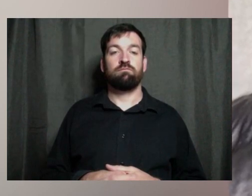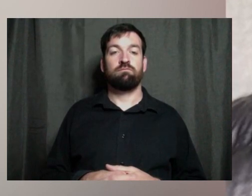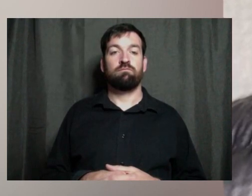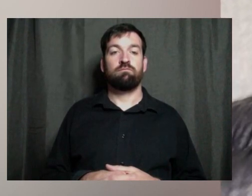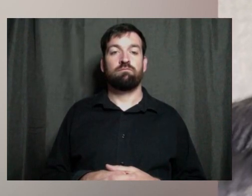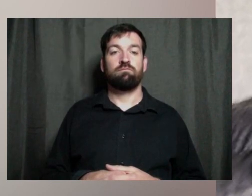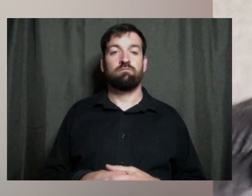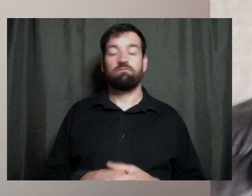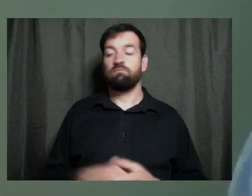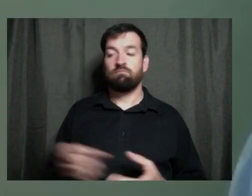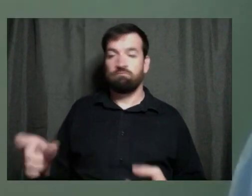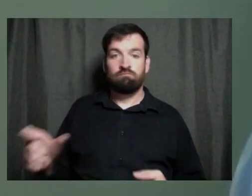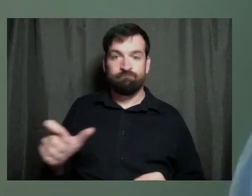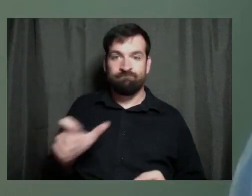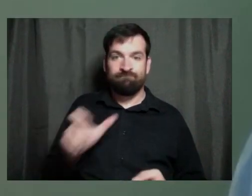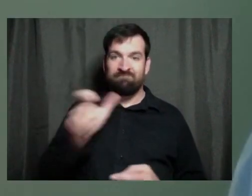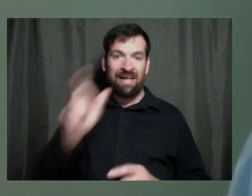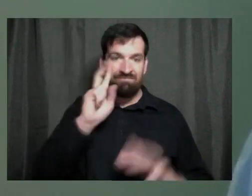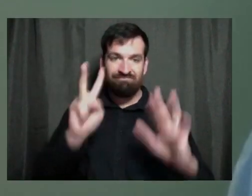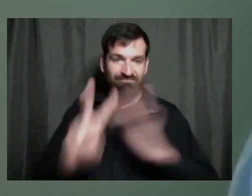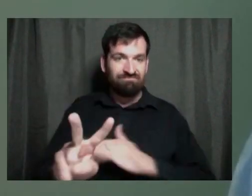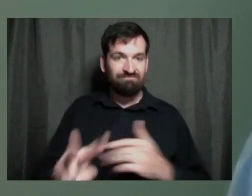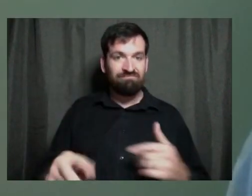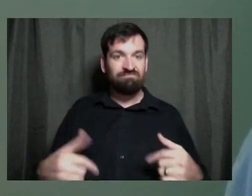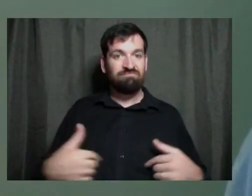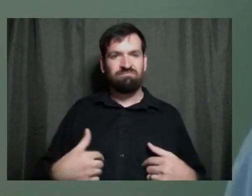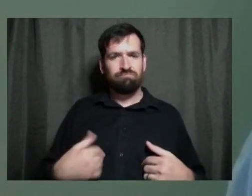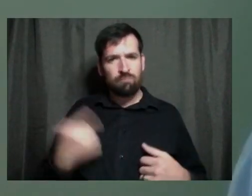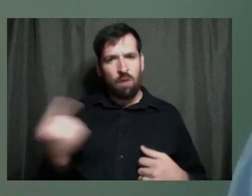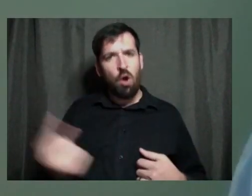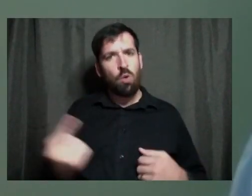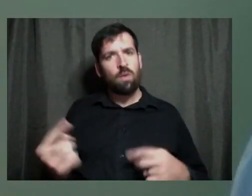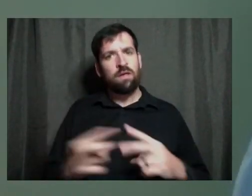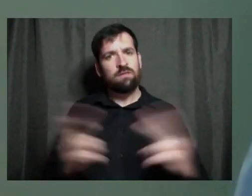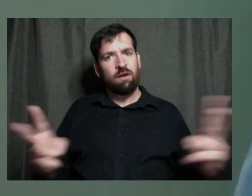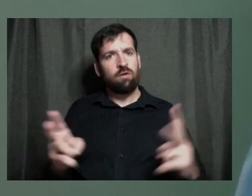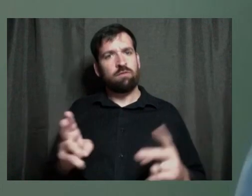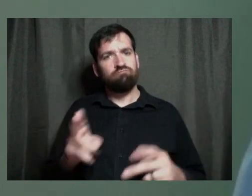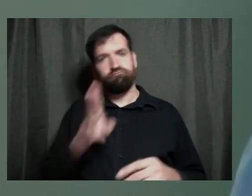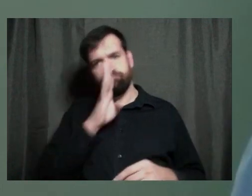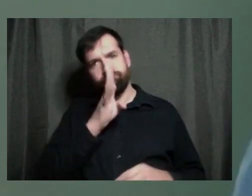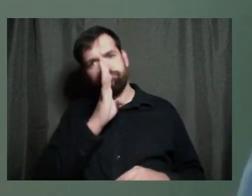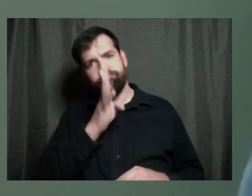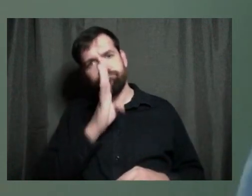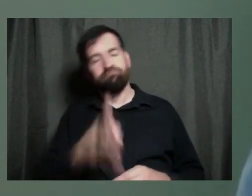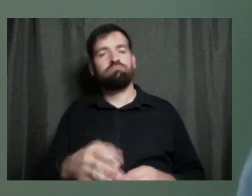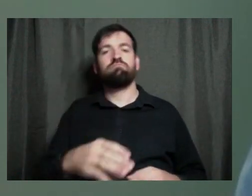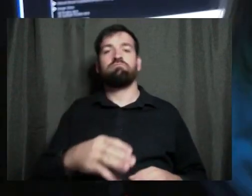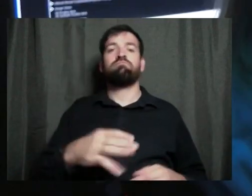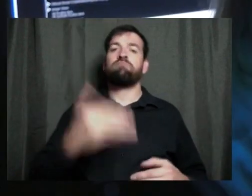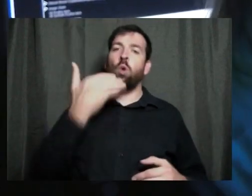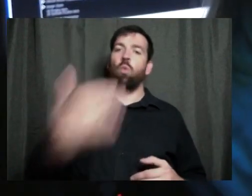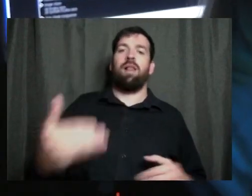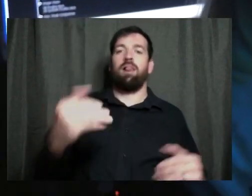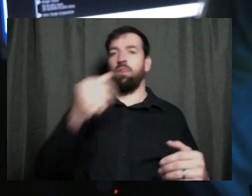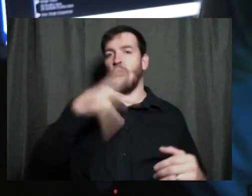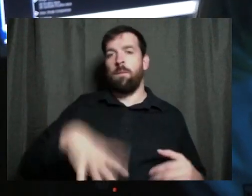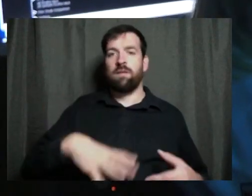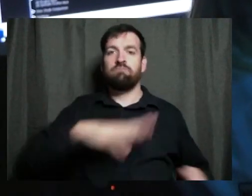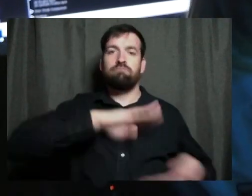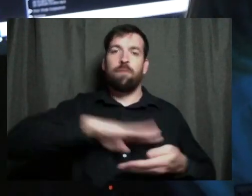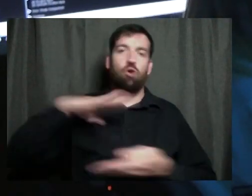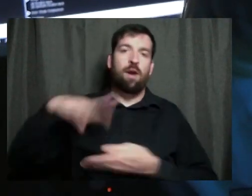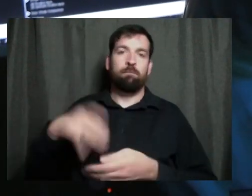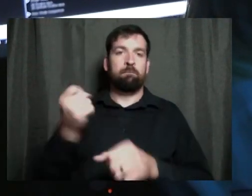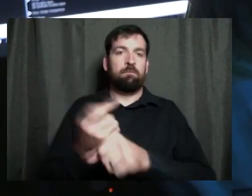Did not see it coming. I have always been very vigilant in doing my annual well woman exams and mammograms. It was during one